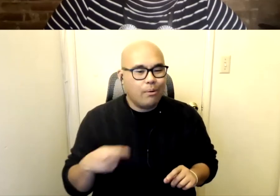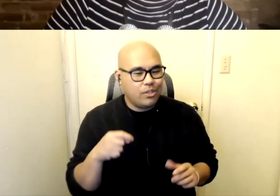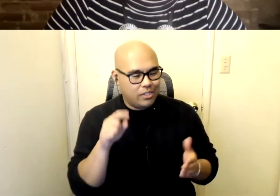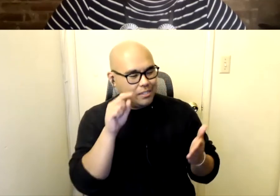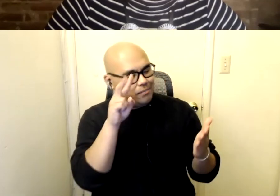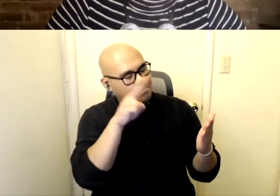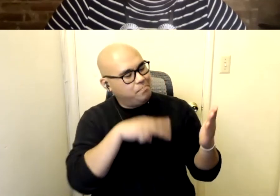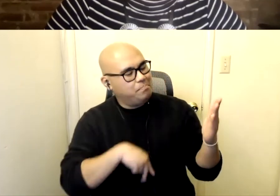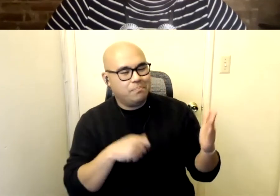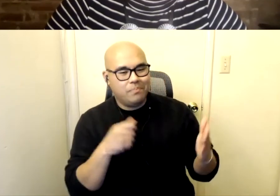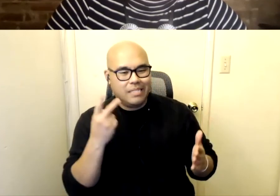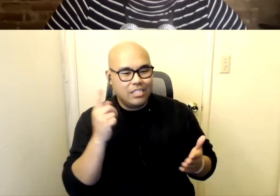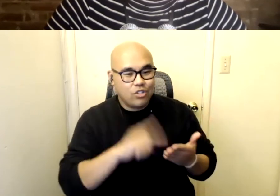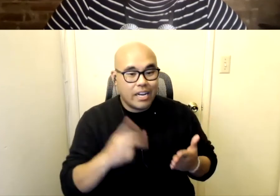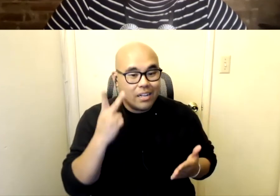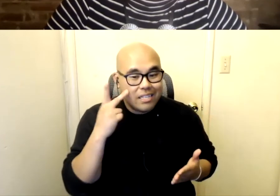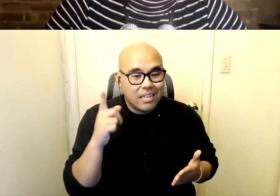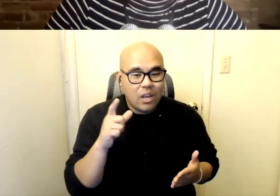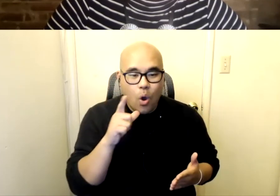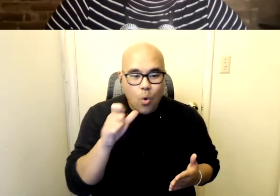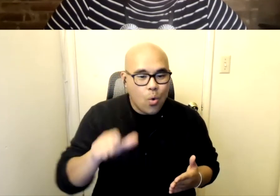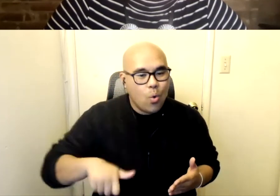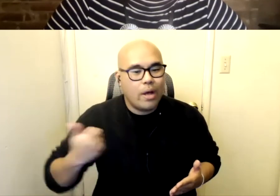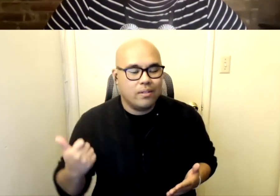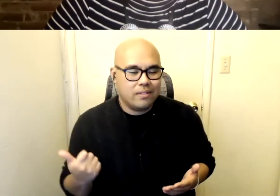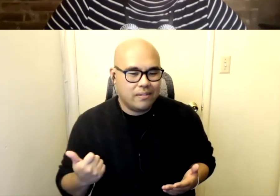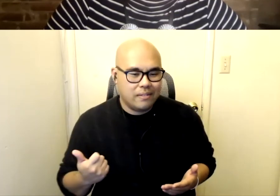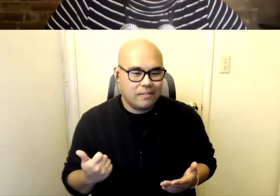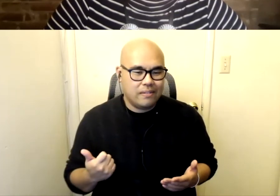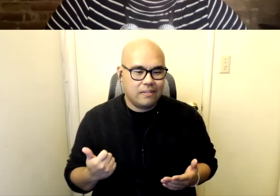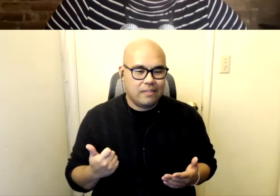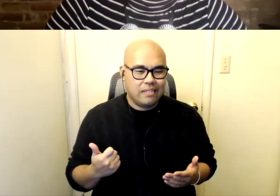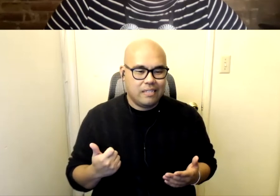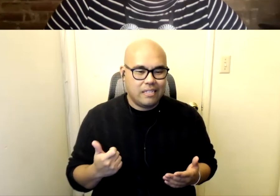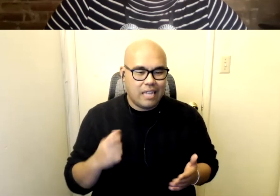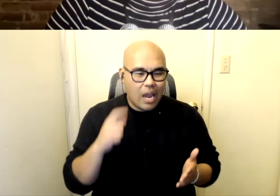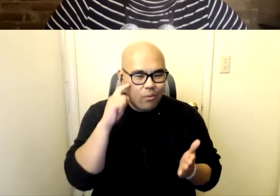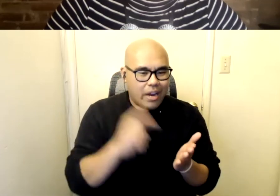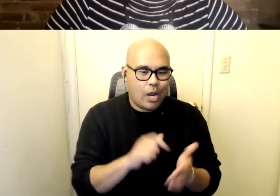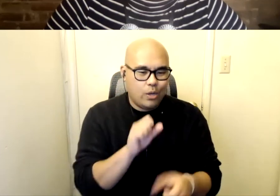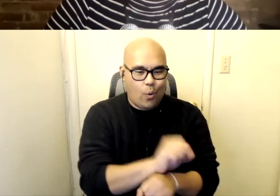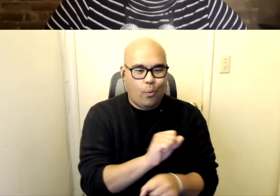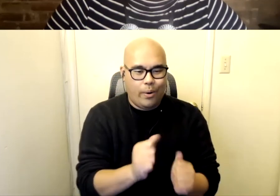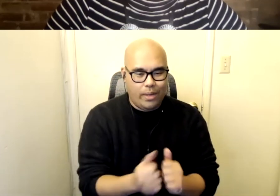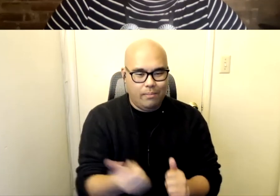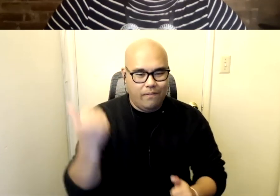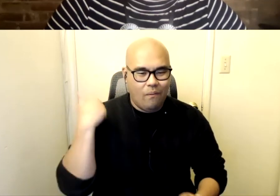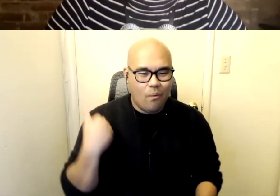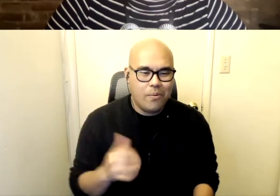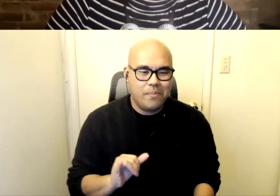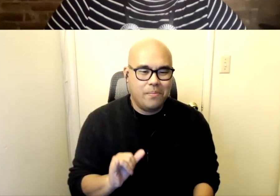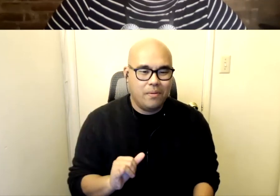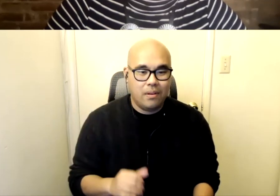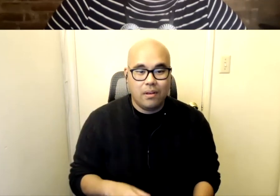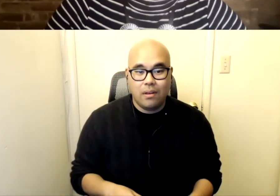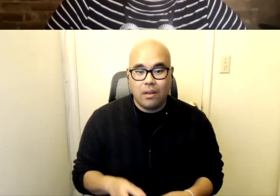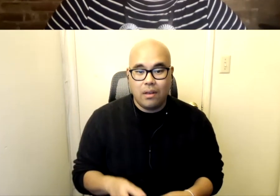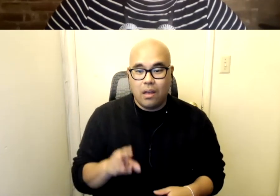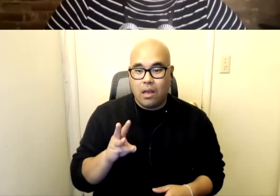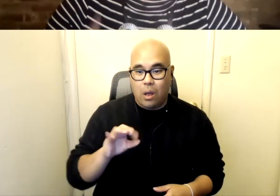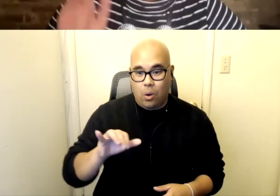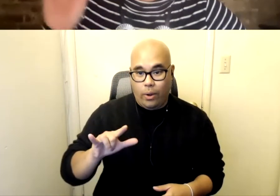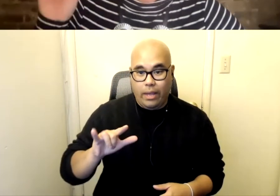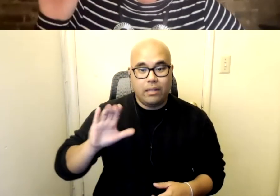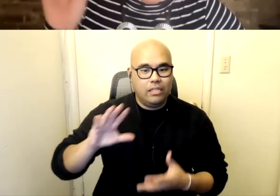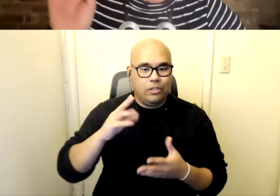to see if there's anyone else um, that I worked with. Will's short stories are gorgeous,